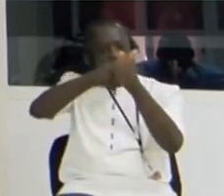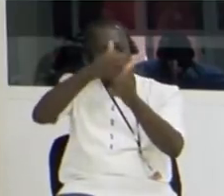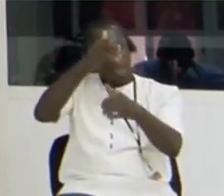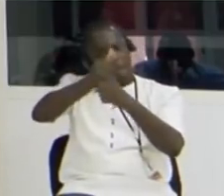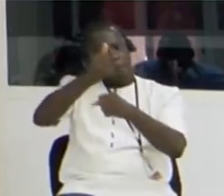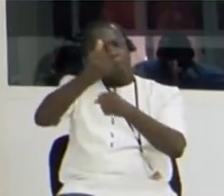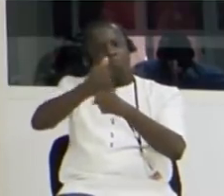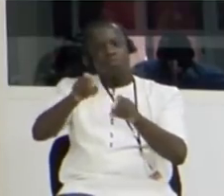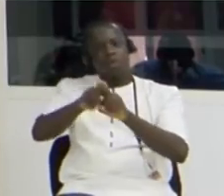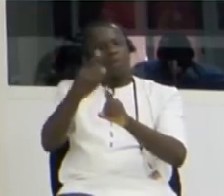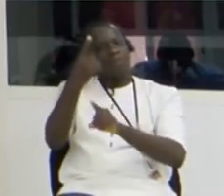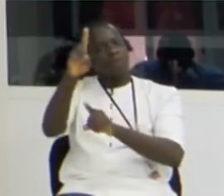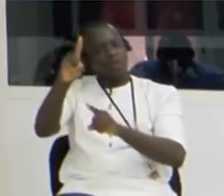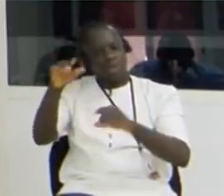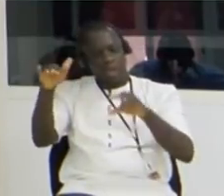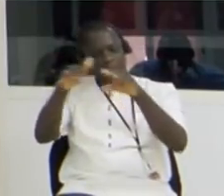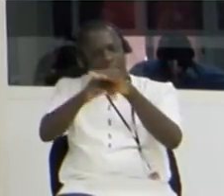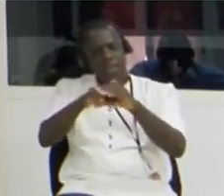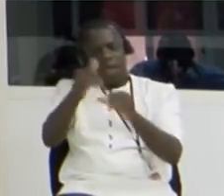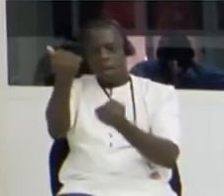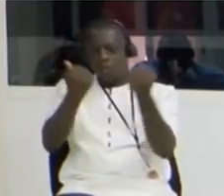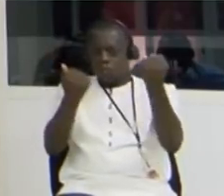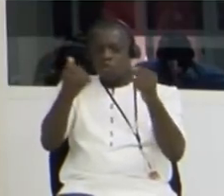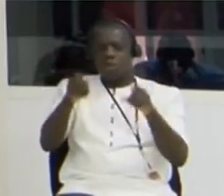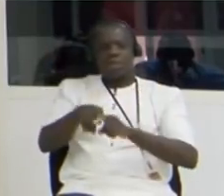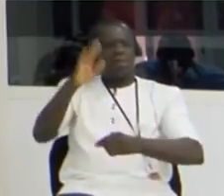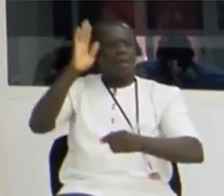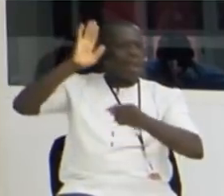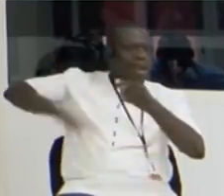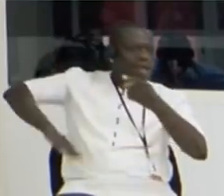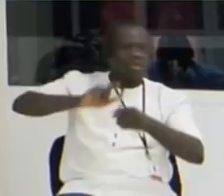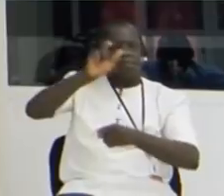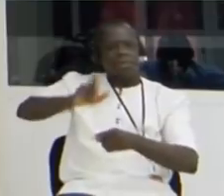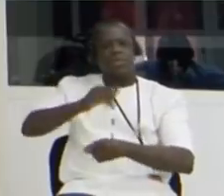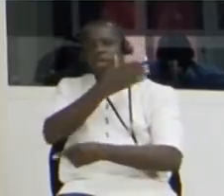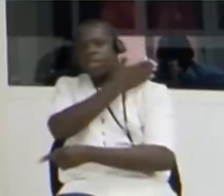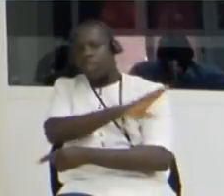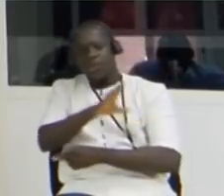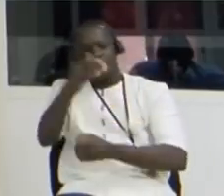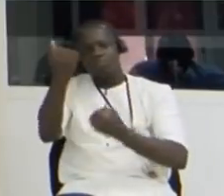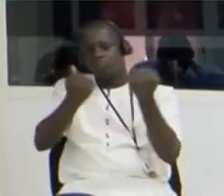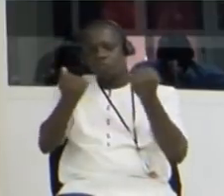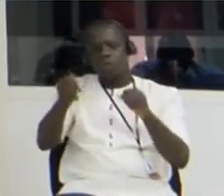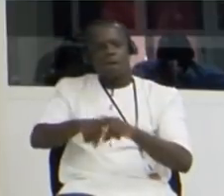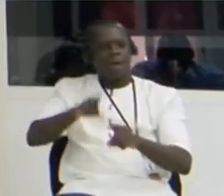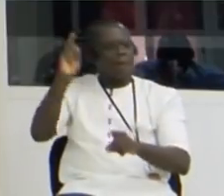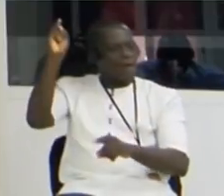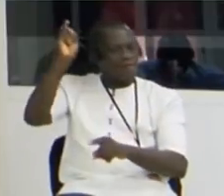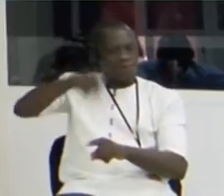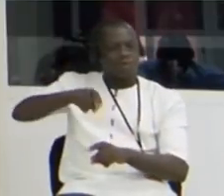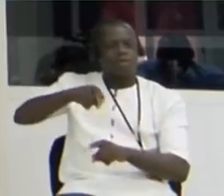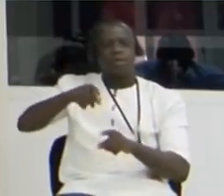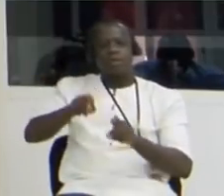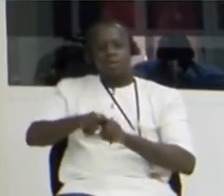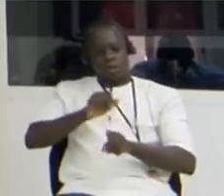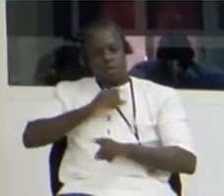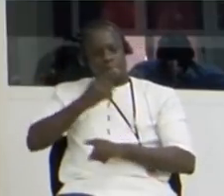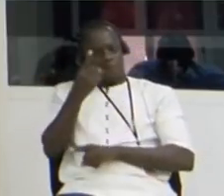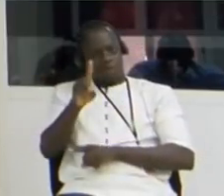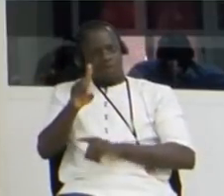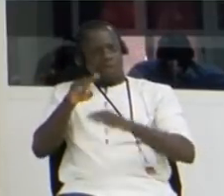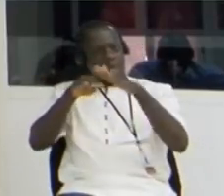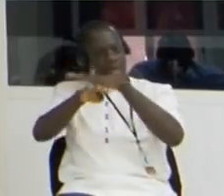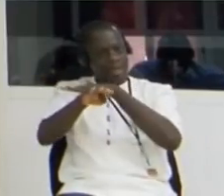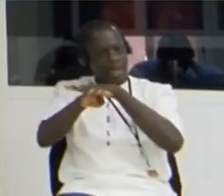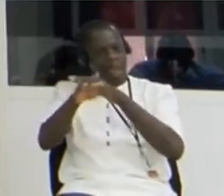the first to be in the vehicle, and they are last to leave the vehicle, because that one is a matter of must. That they will be first in the vehicle, or even if